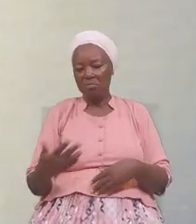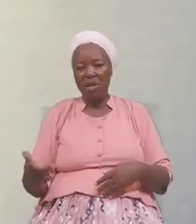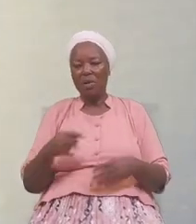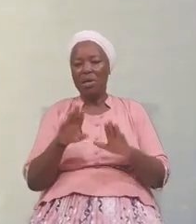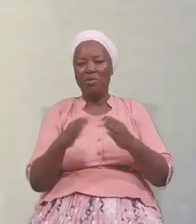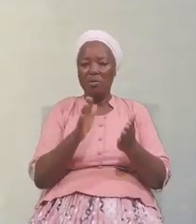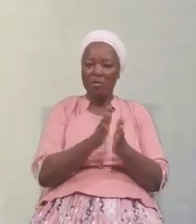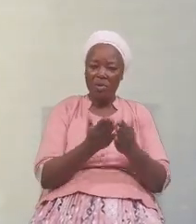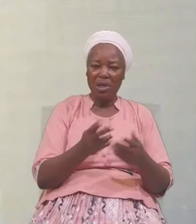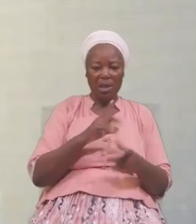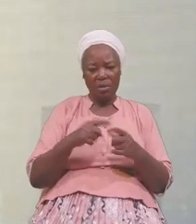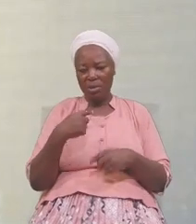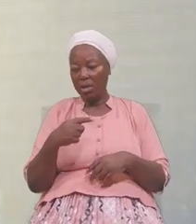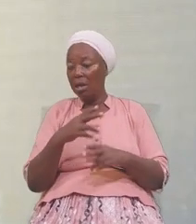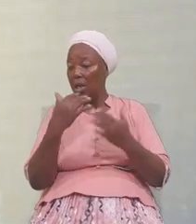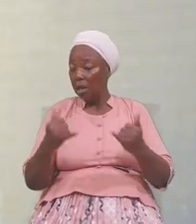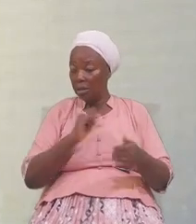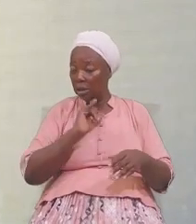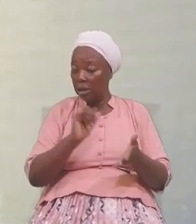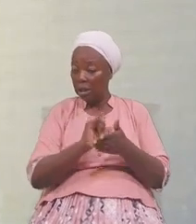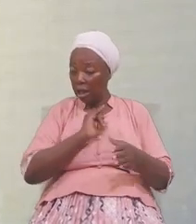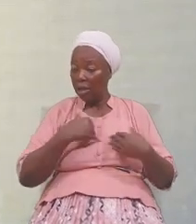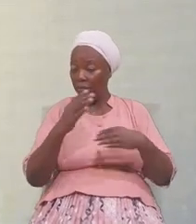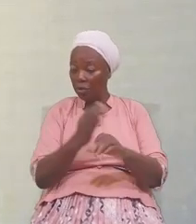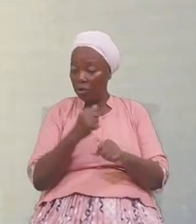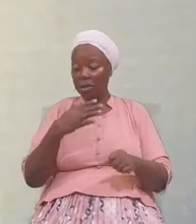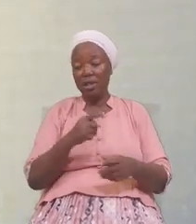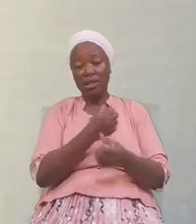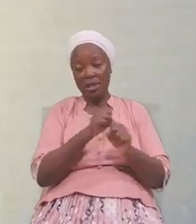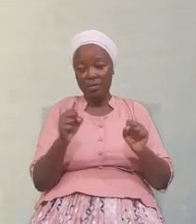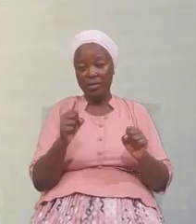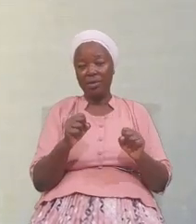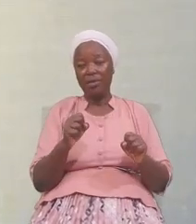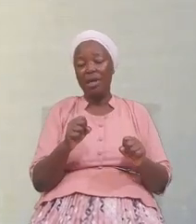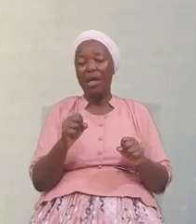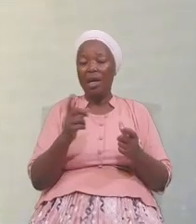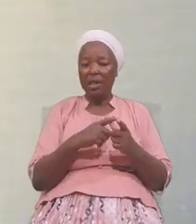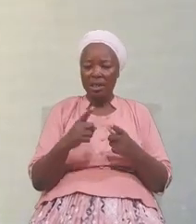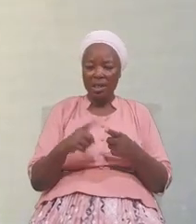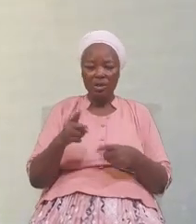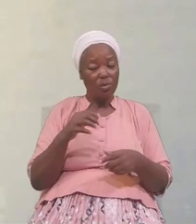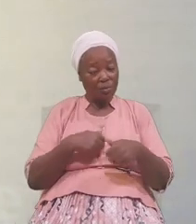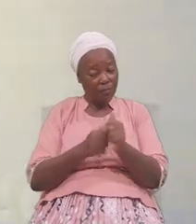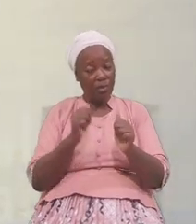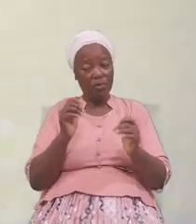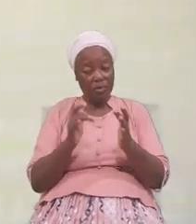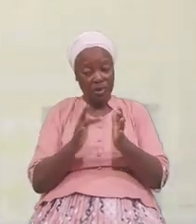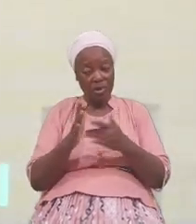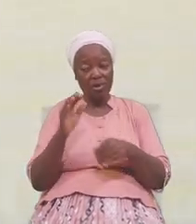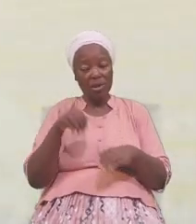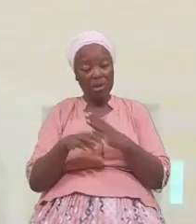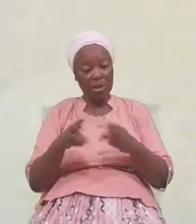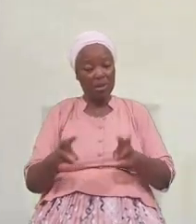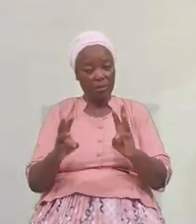say, now that you have got the salvation, you will follow Jesus in the